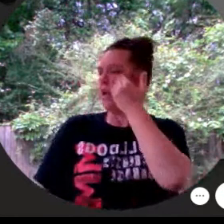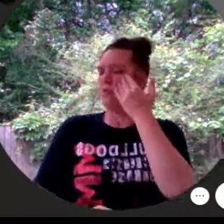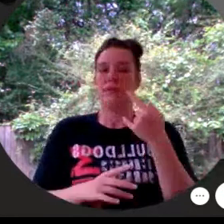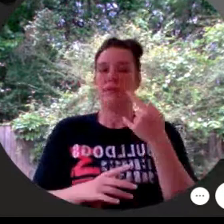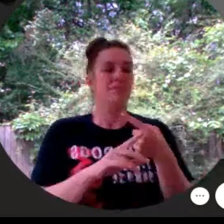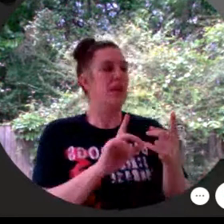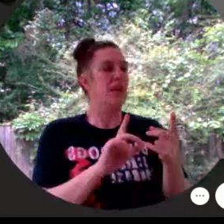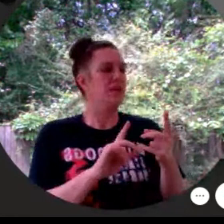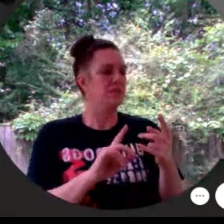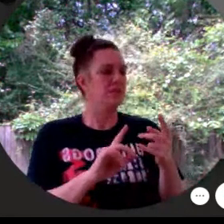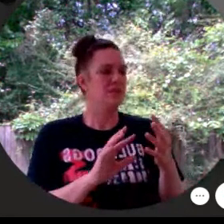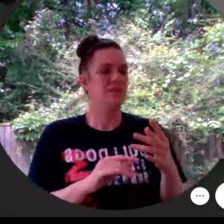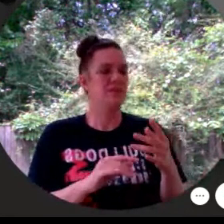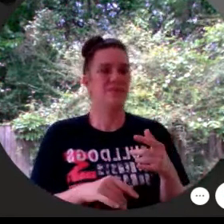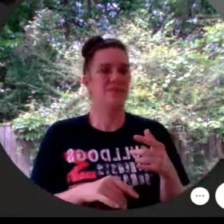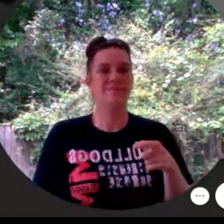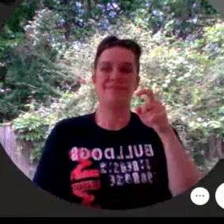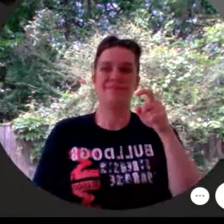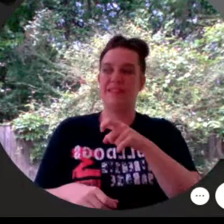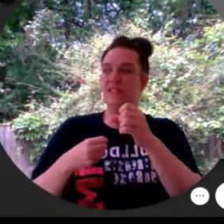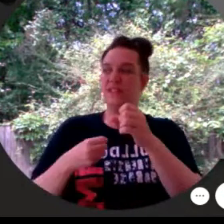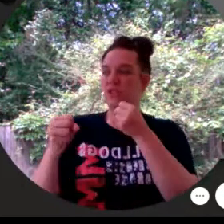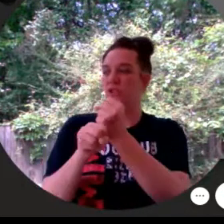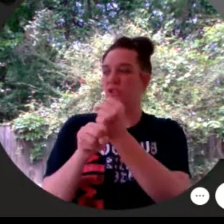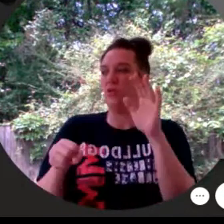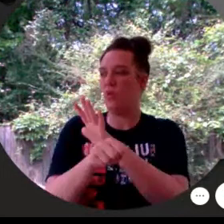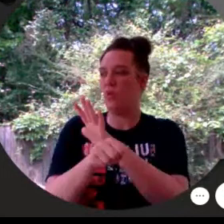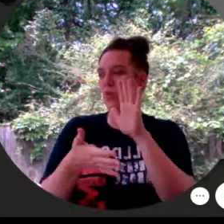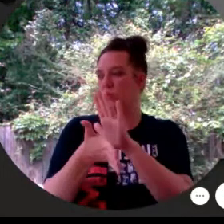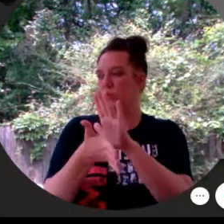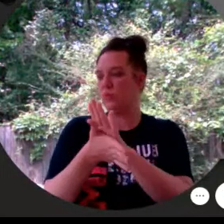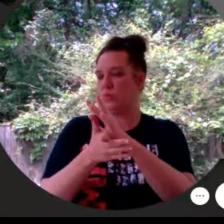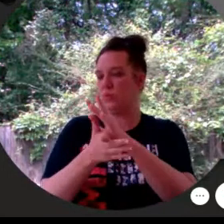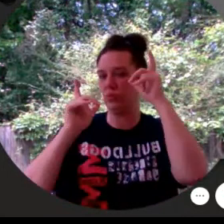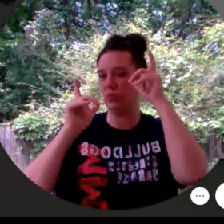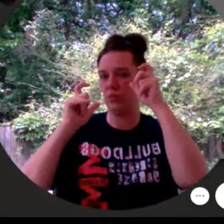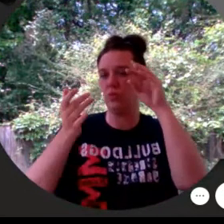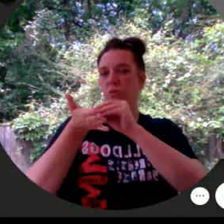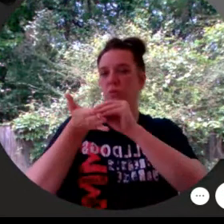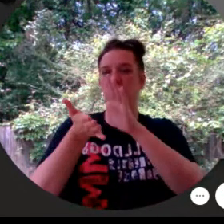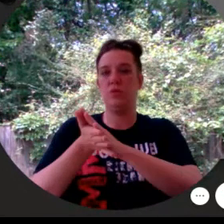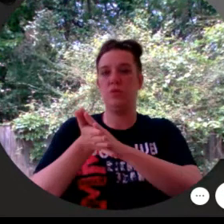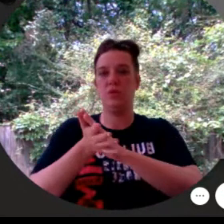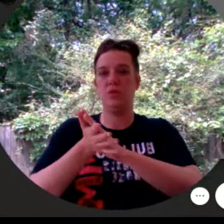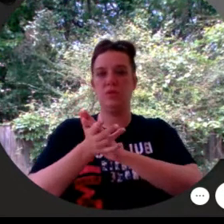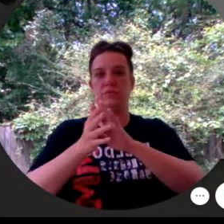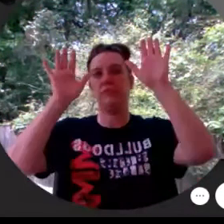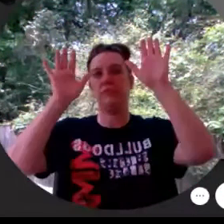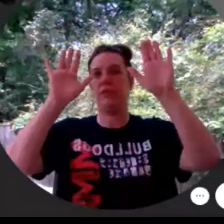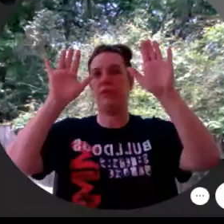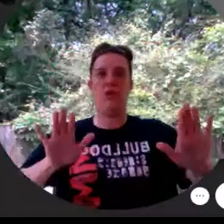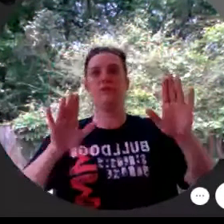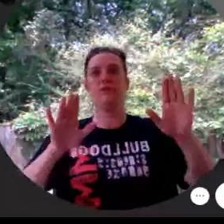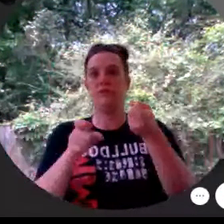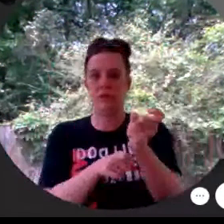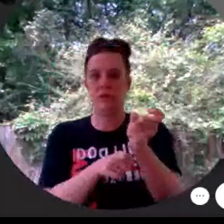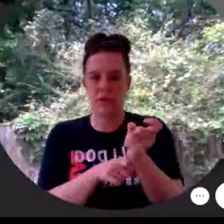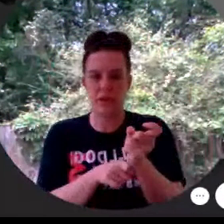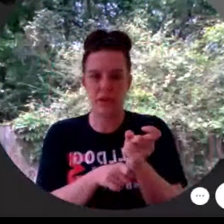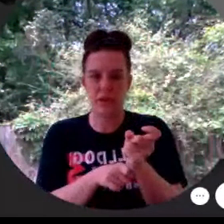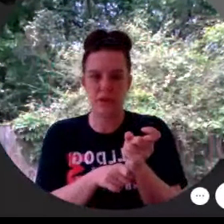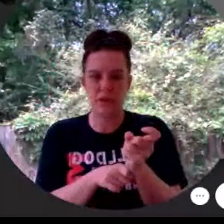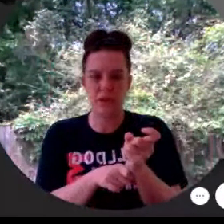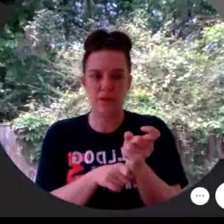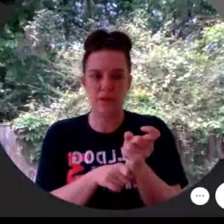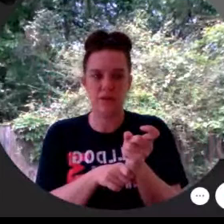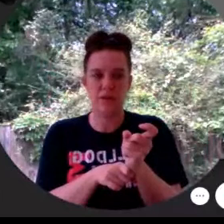this year the all-school photograph will record a spectacular prank, which is an